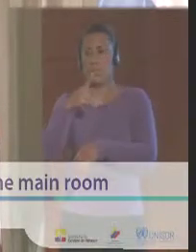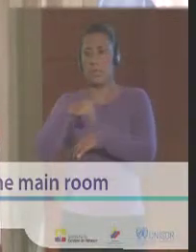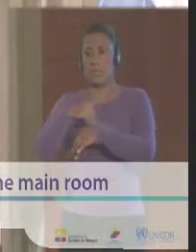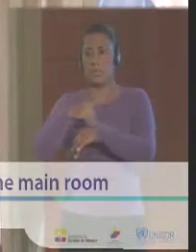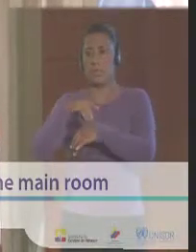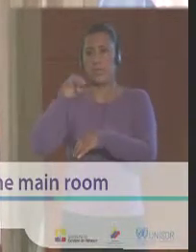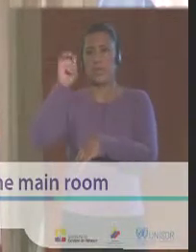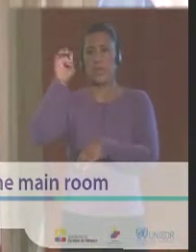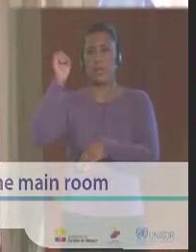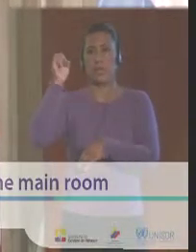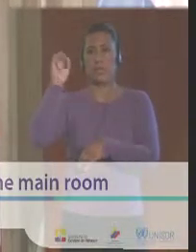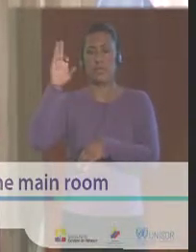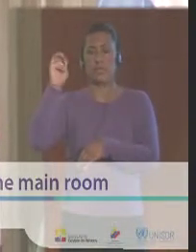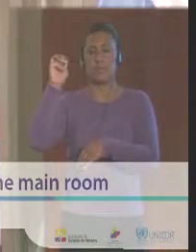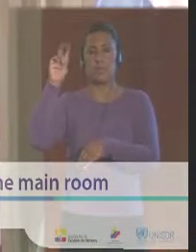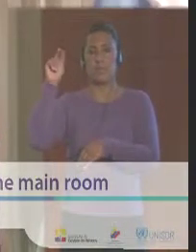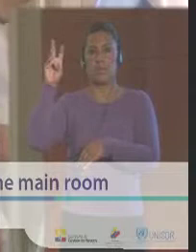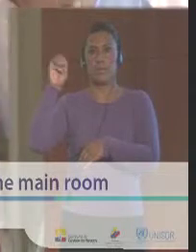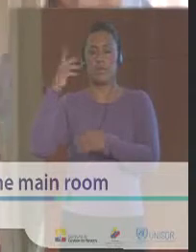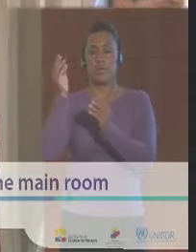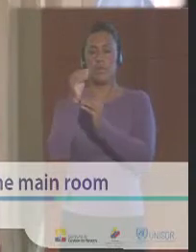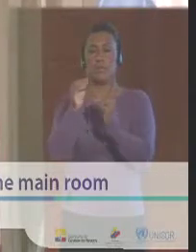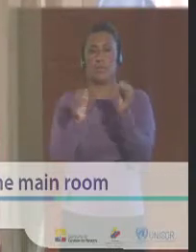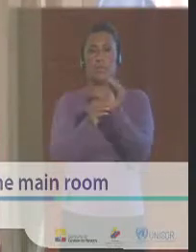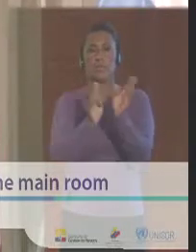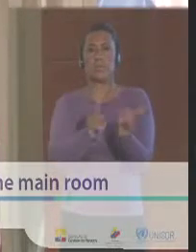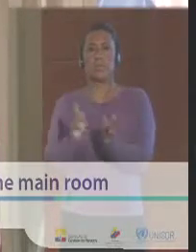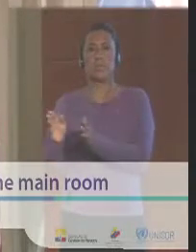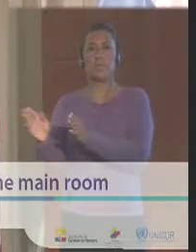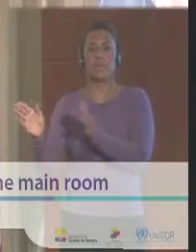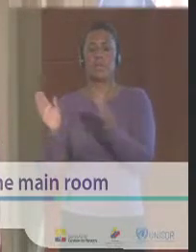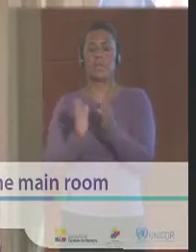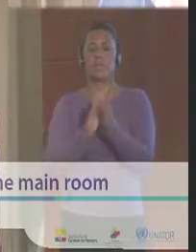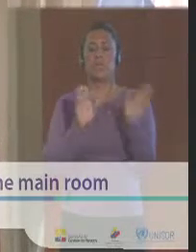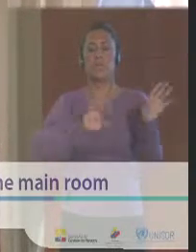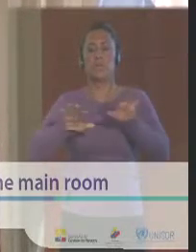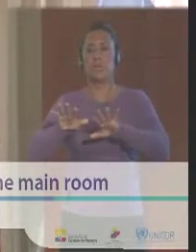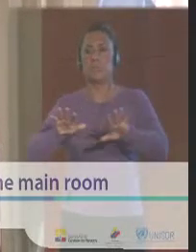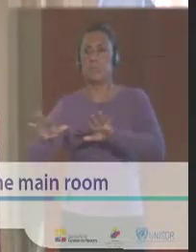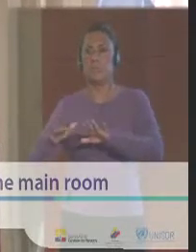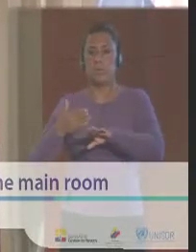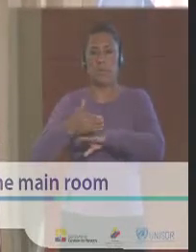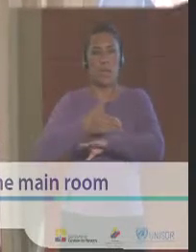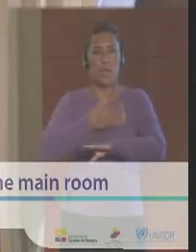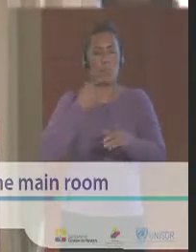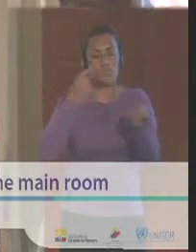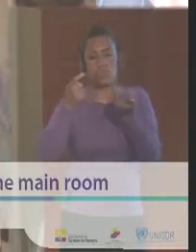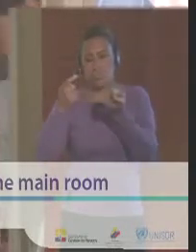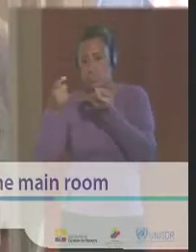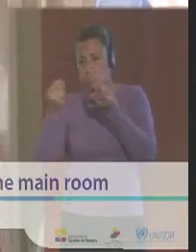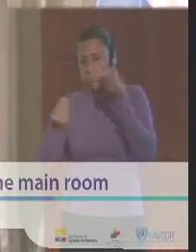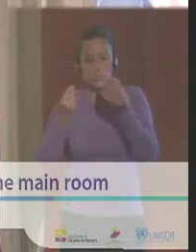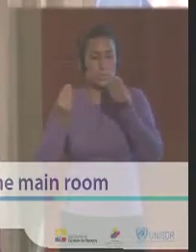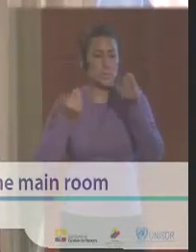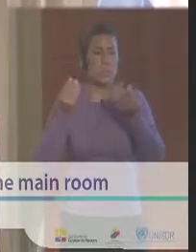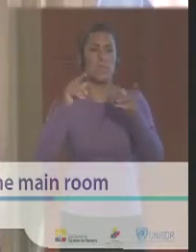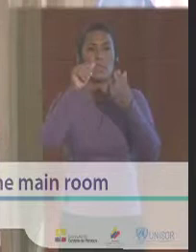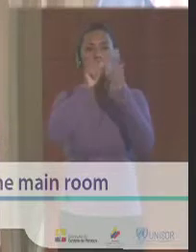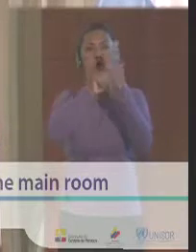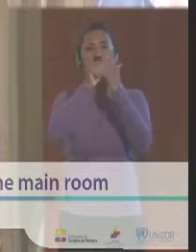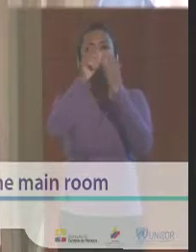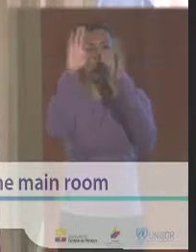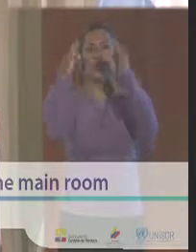Office of Disaster Preparedness and Management, and Mr. Hayden Monzano of the Ministry of Finance and